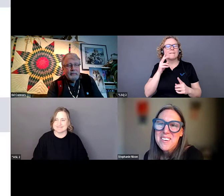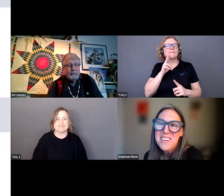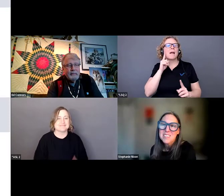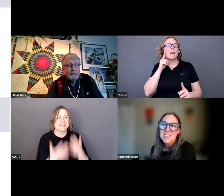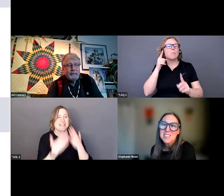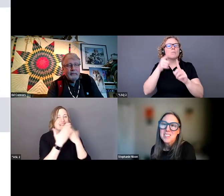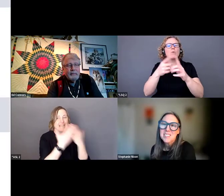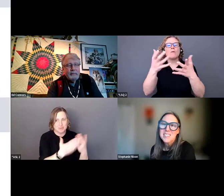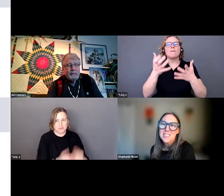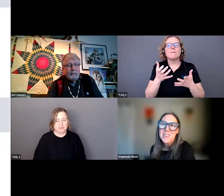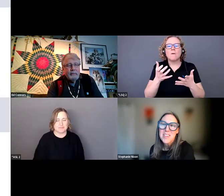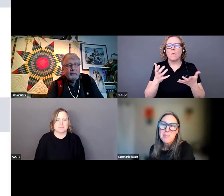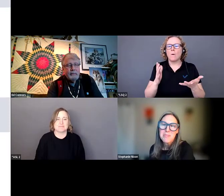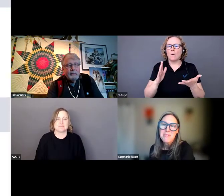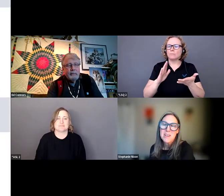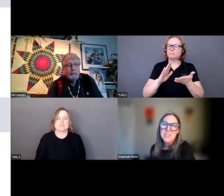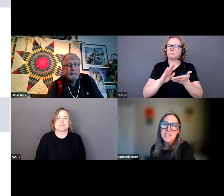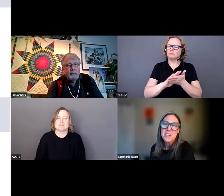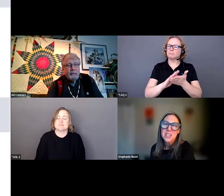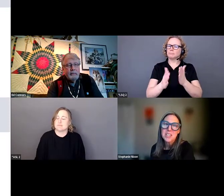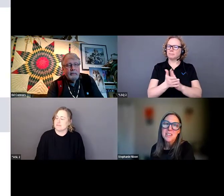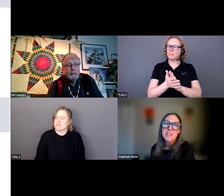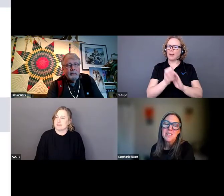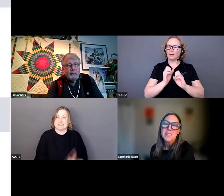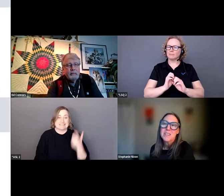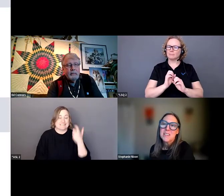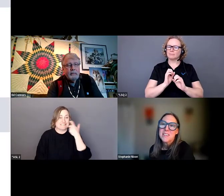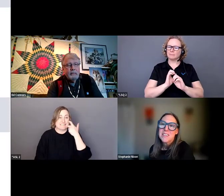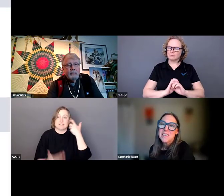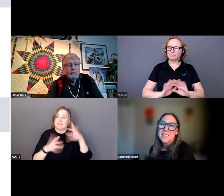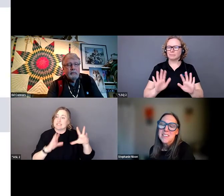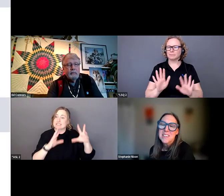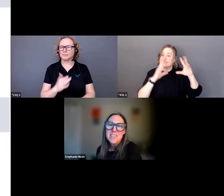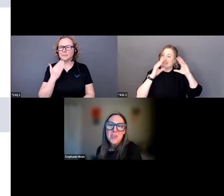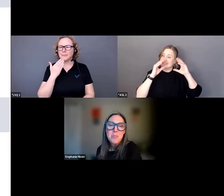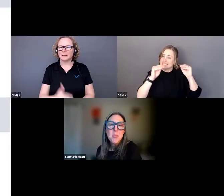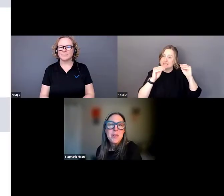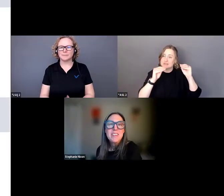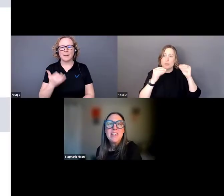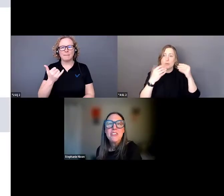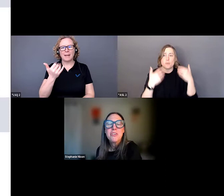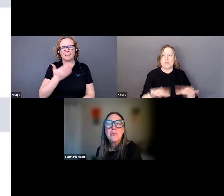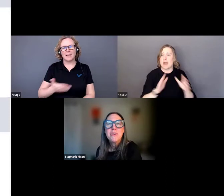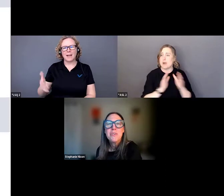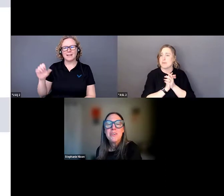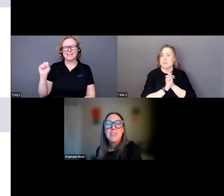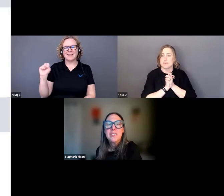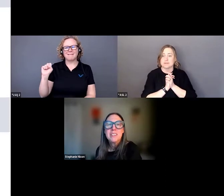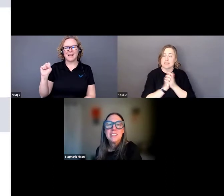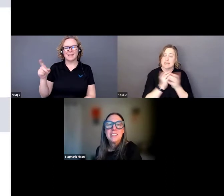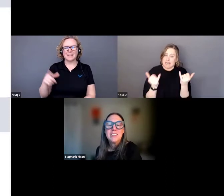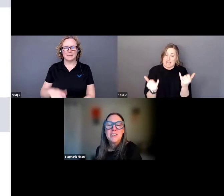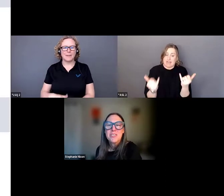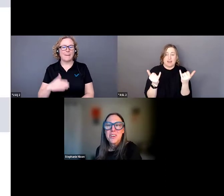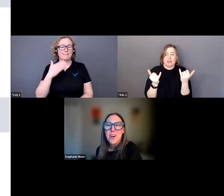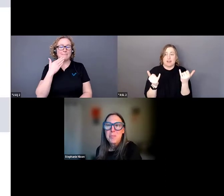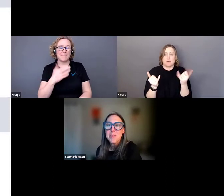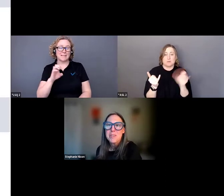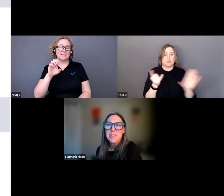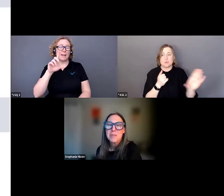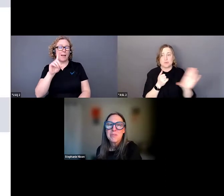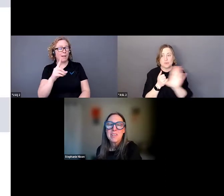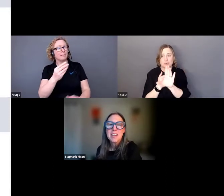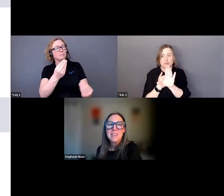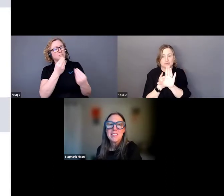you, Ed, for that profound teaching. This is your moment, each of you, to